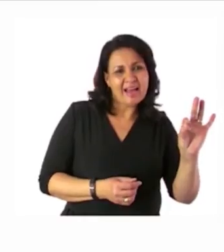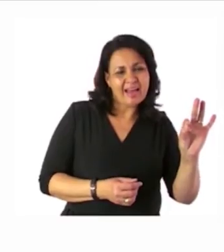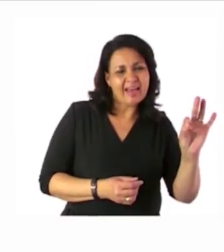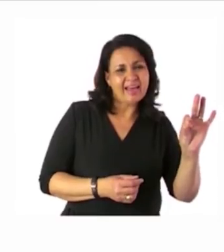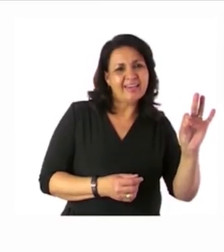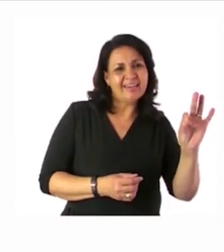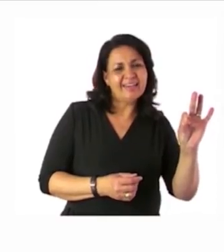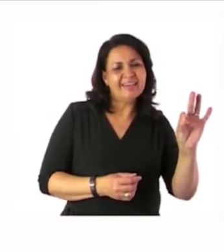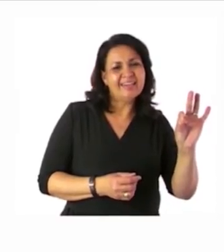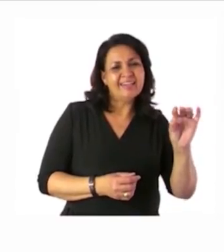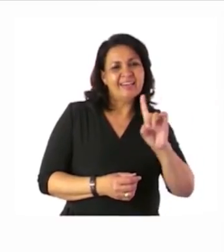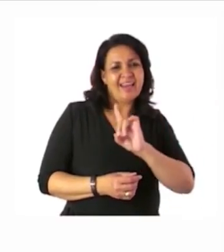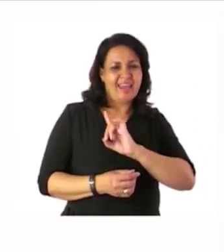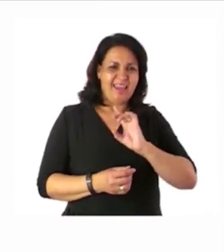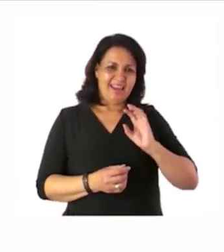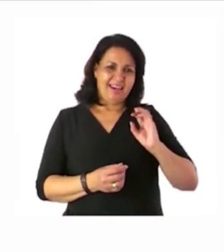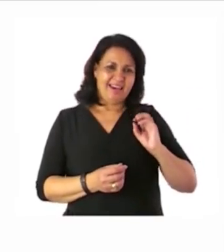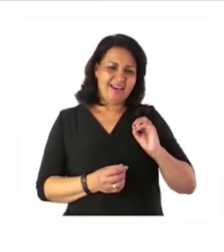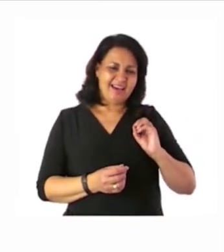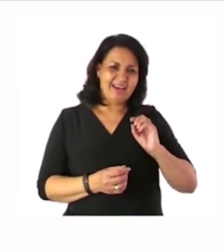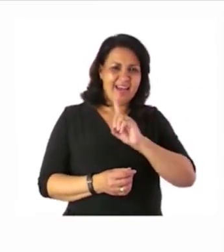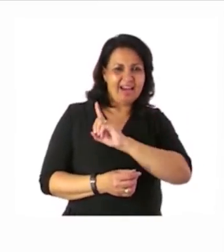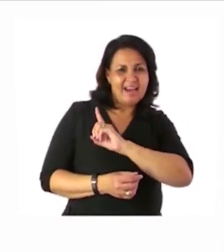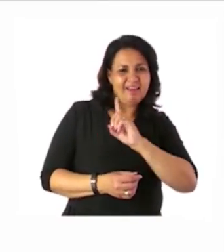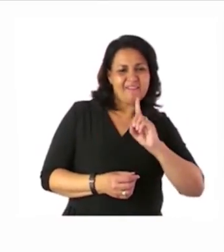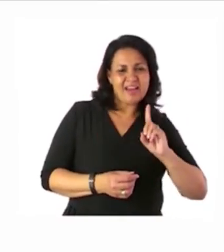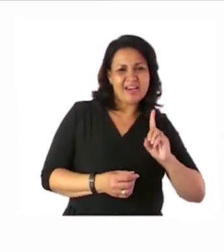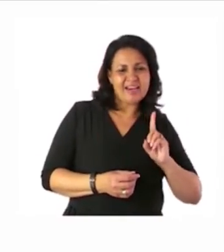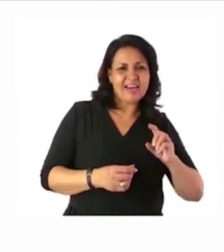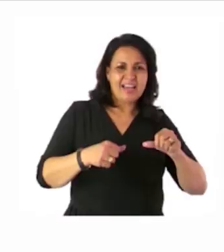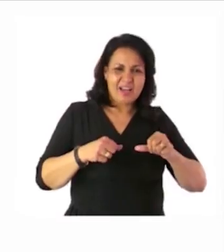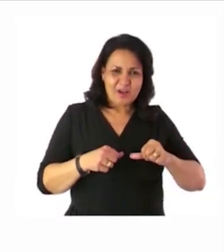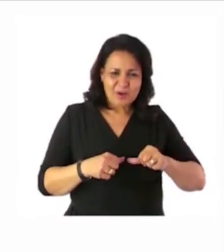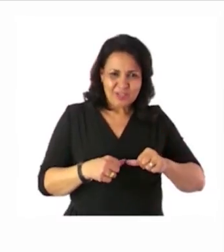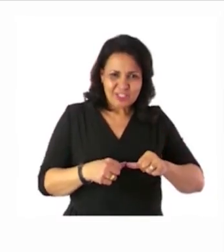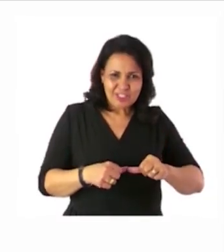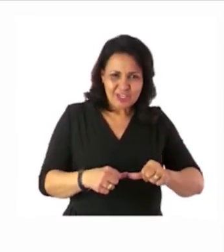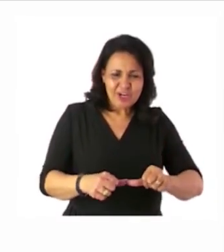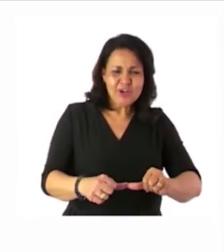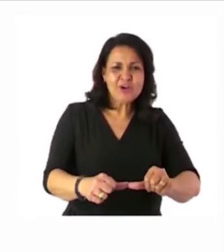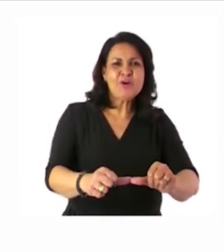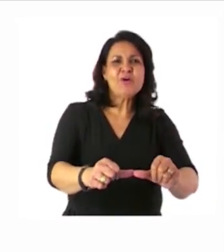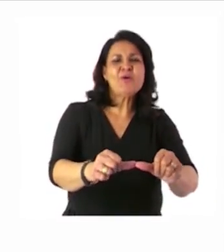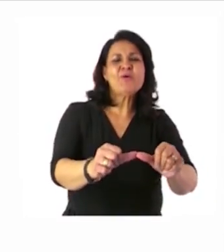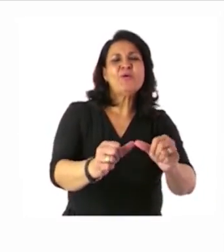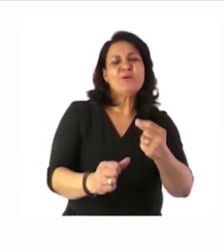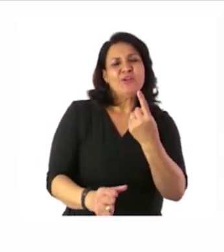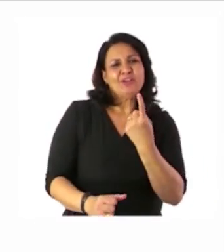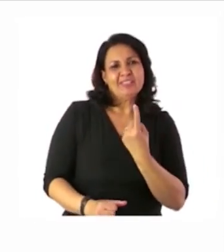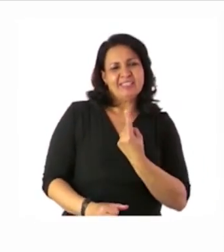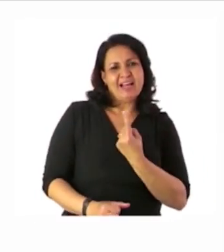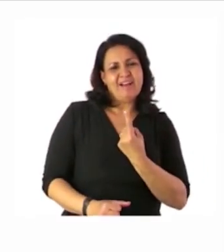ten eleven yes hope you will finish the